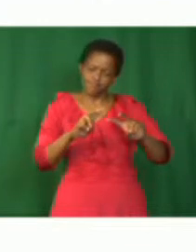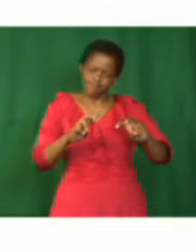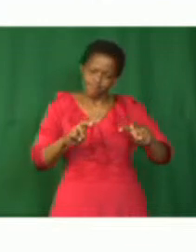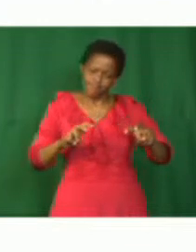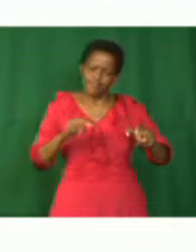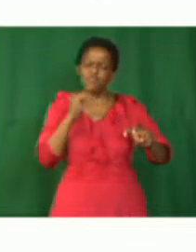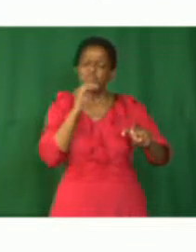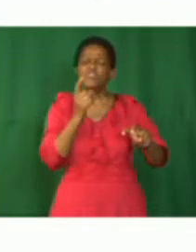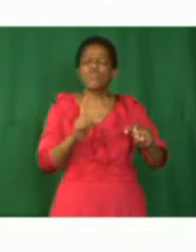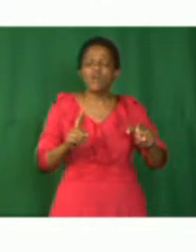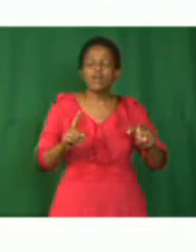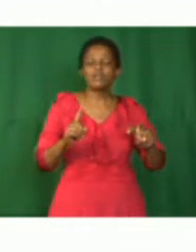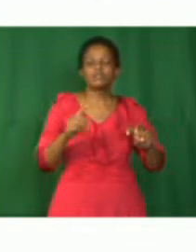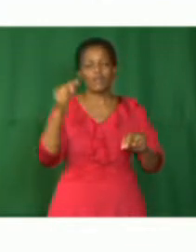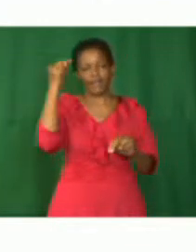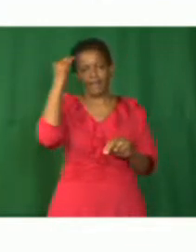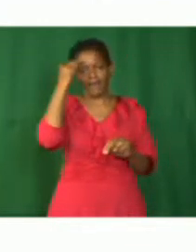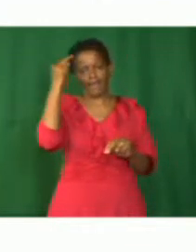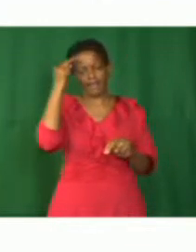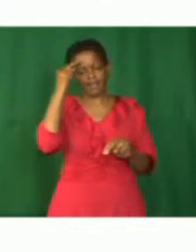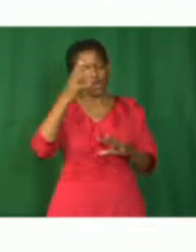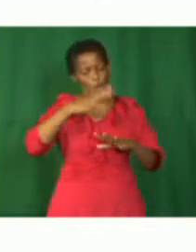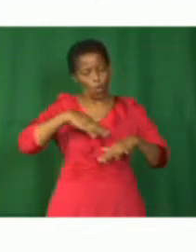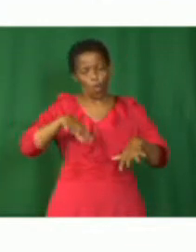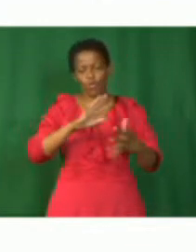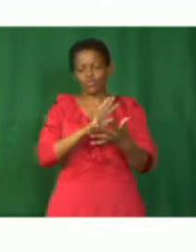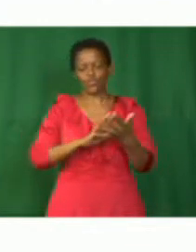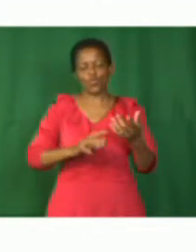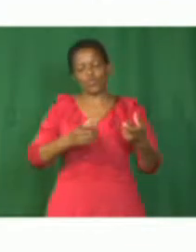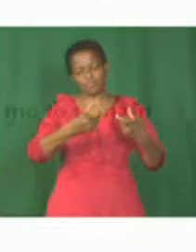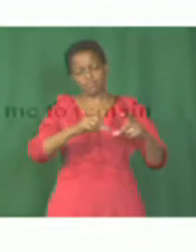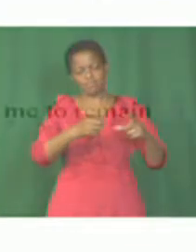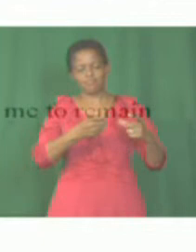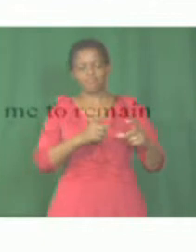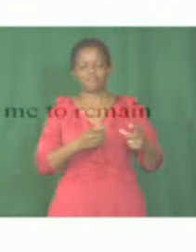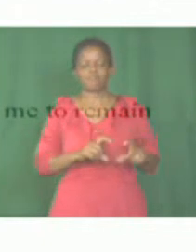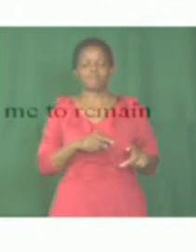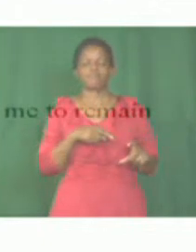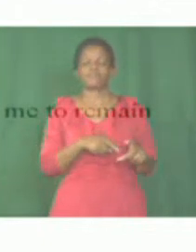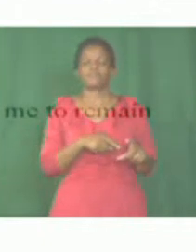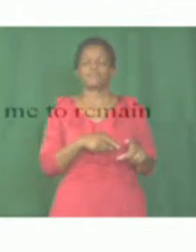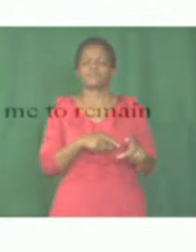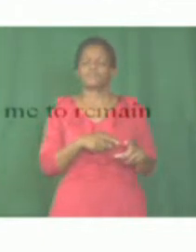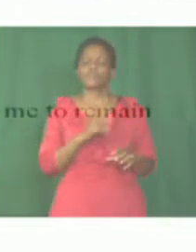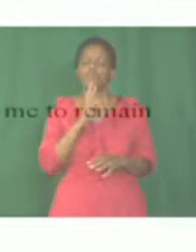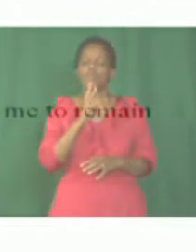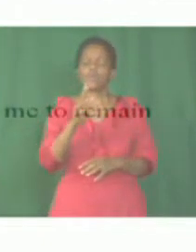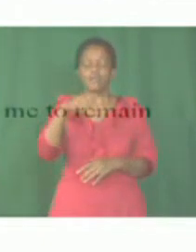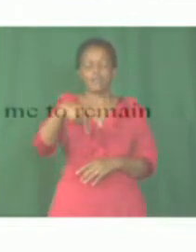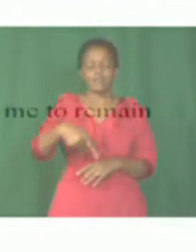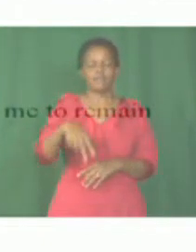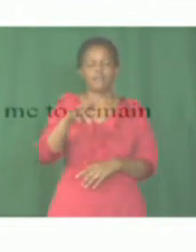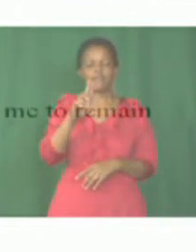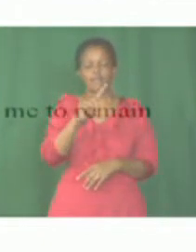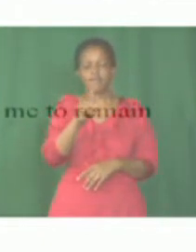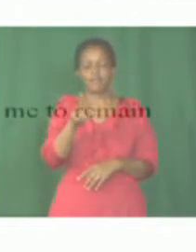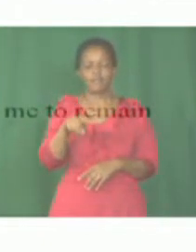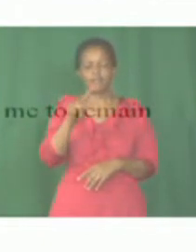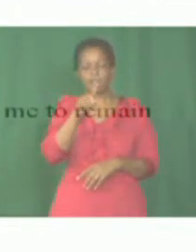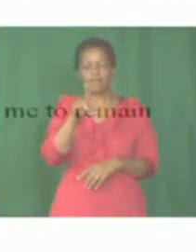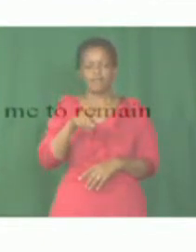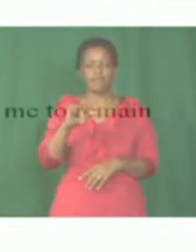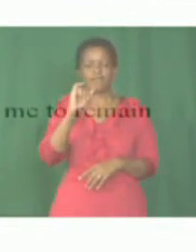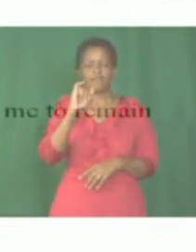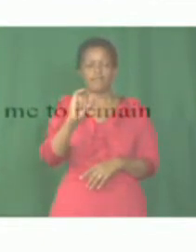understand the whole passage. So what does puzzling means? So